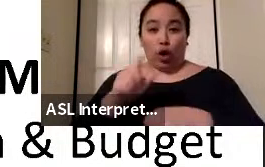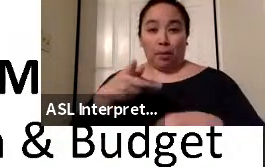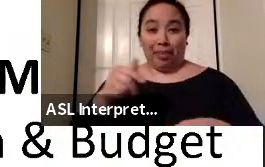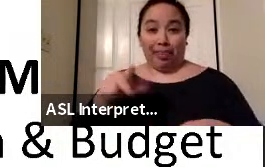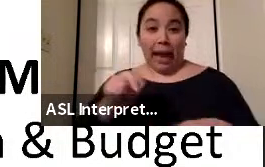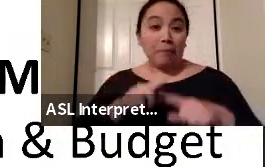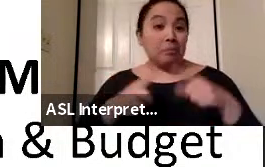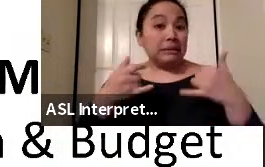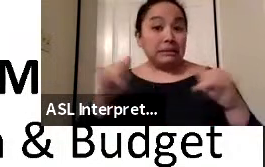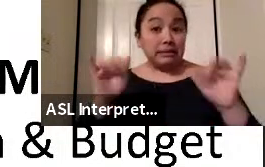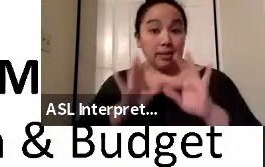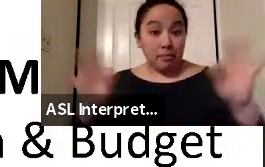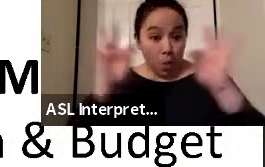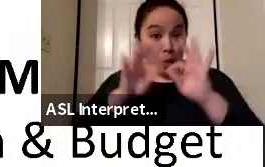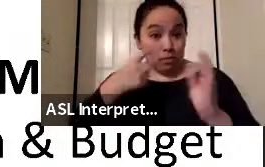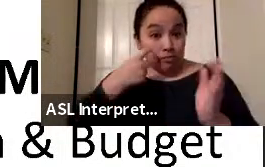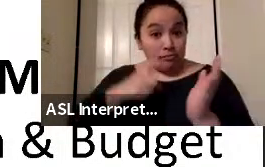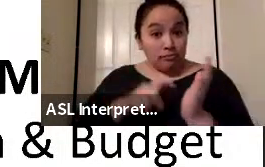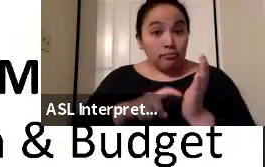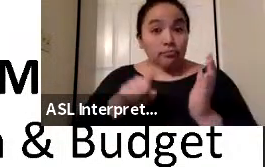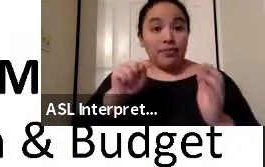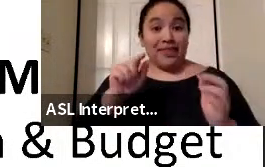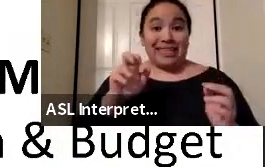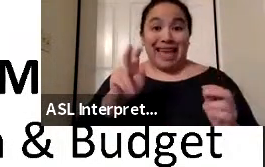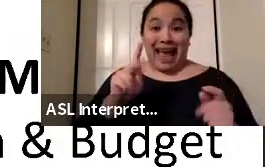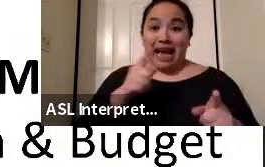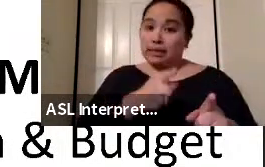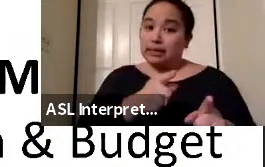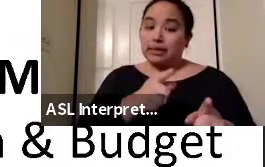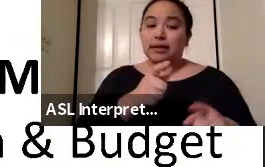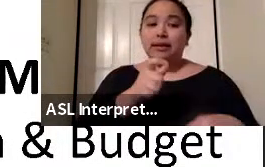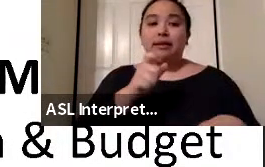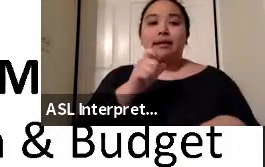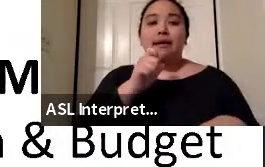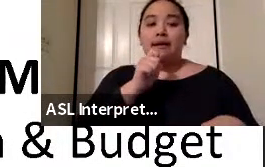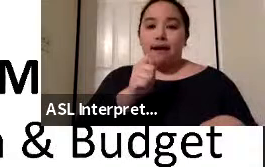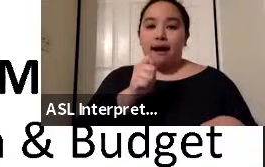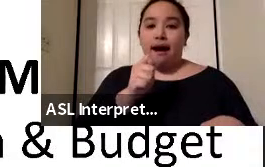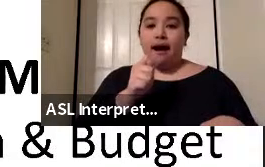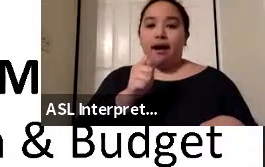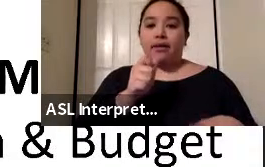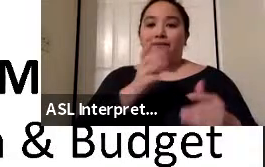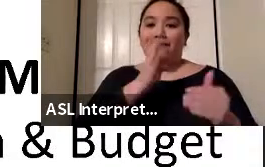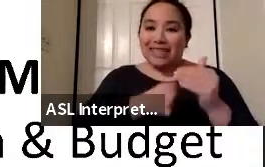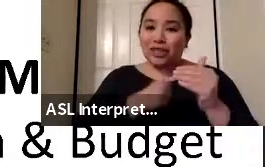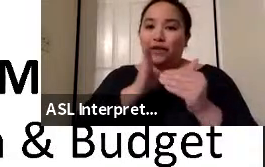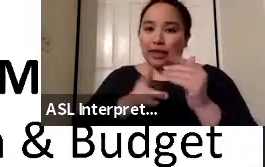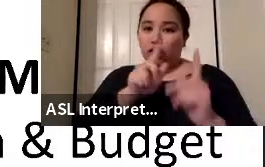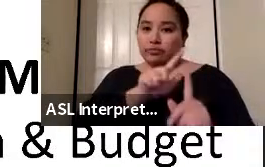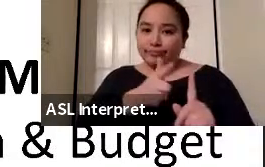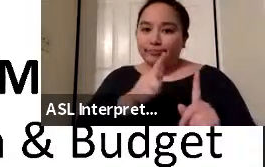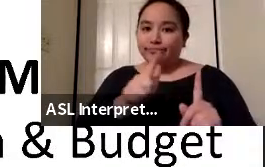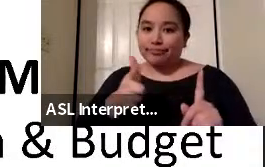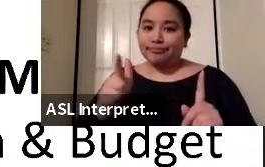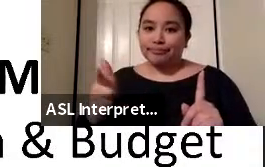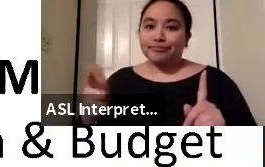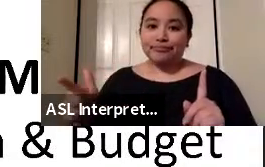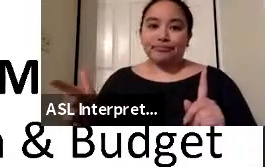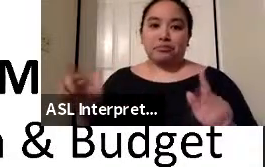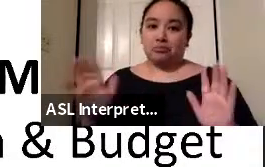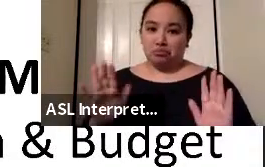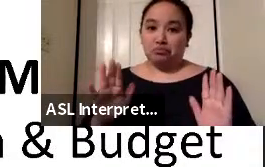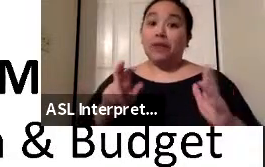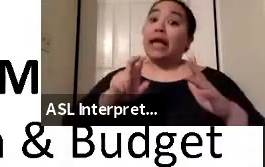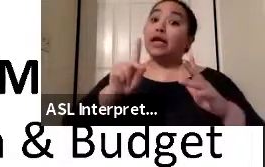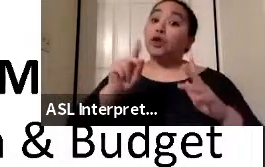note that the tasks are not necessarily executed in the same order in which they